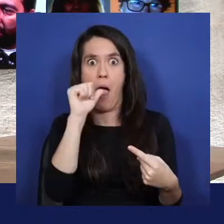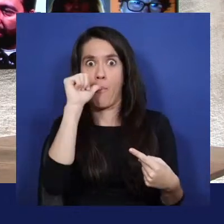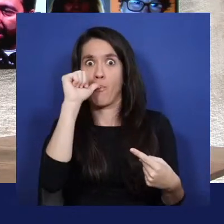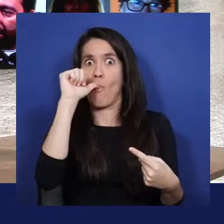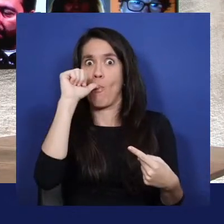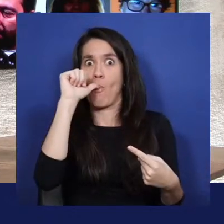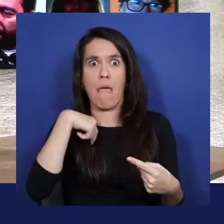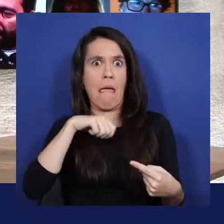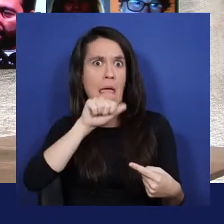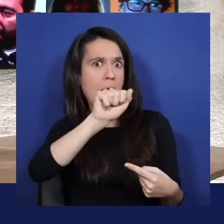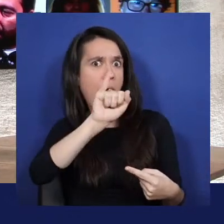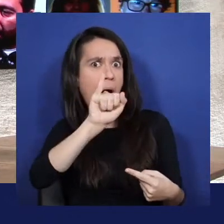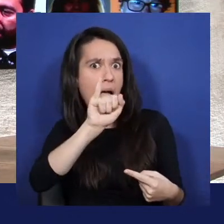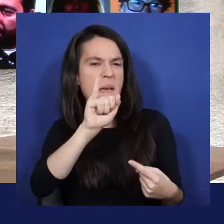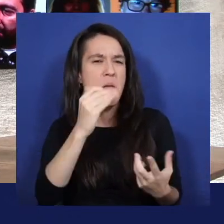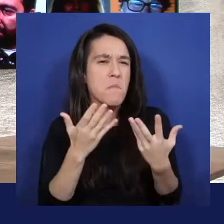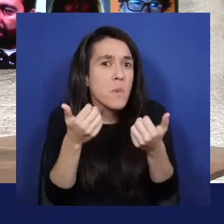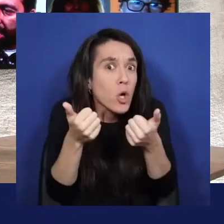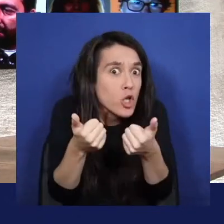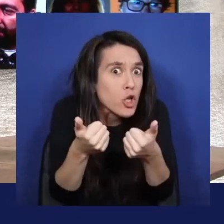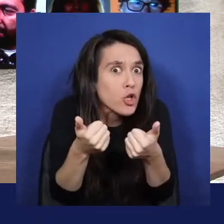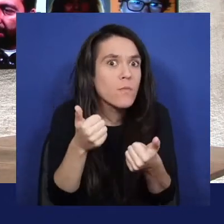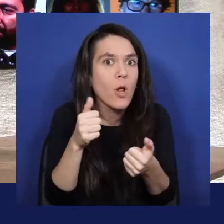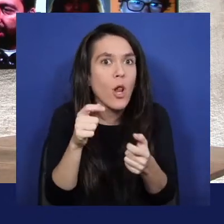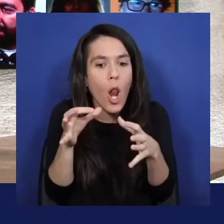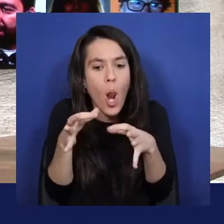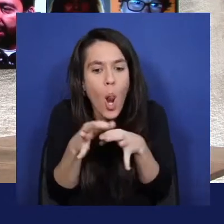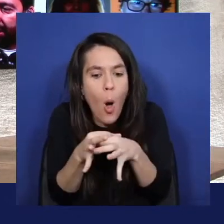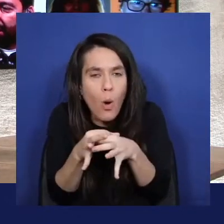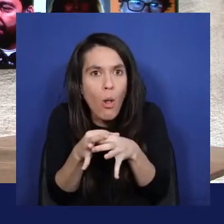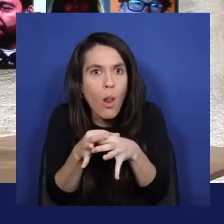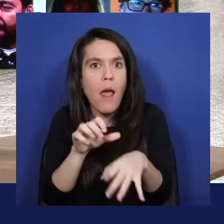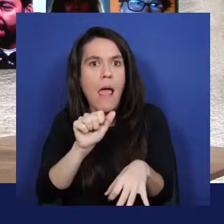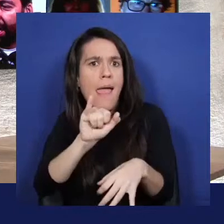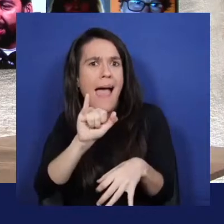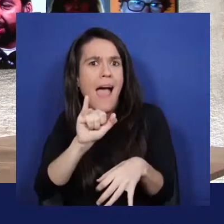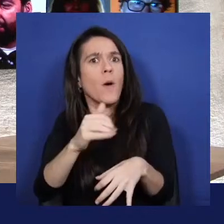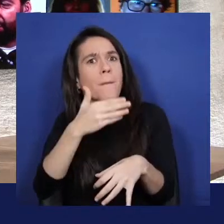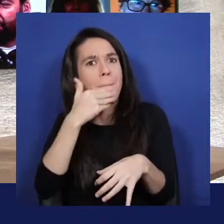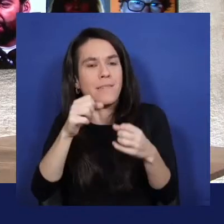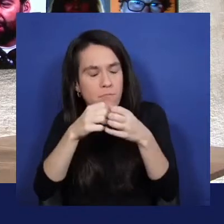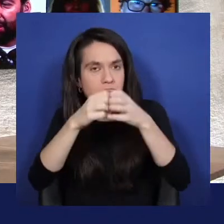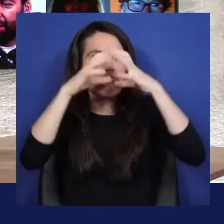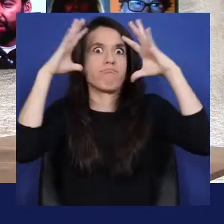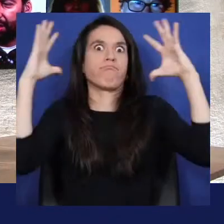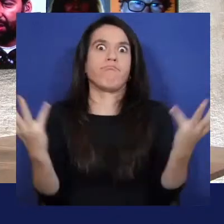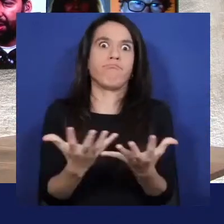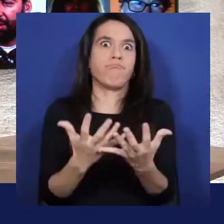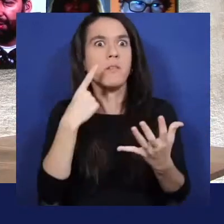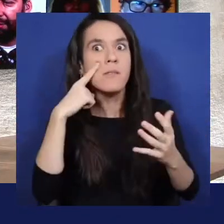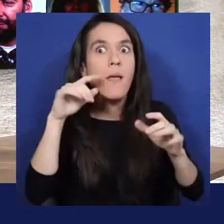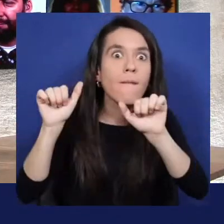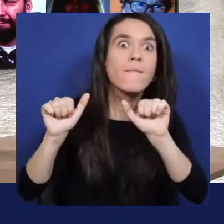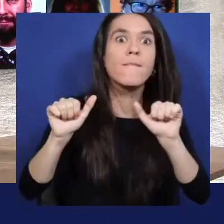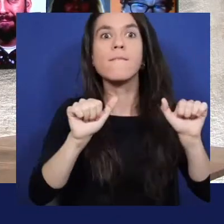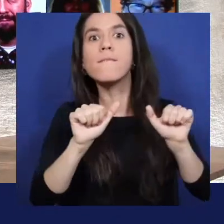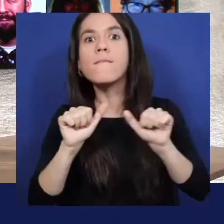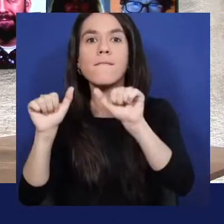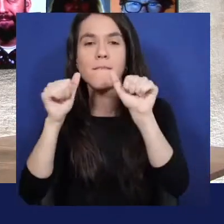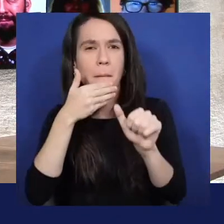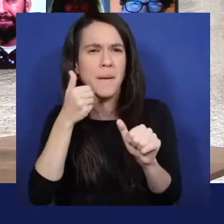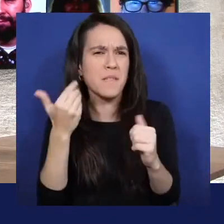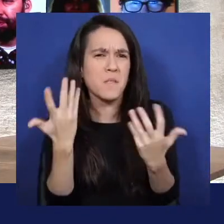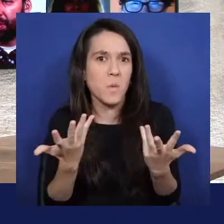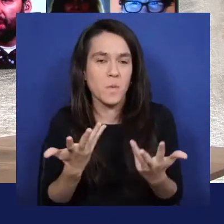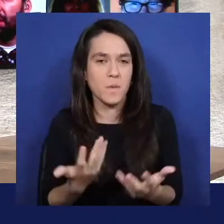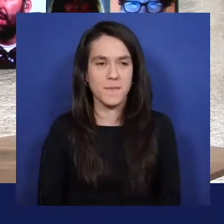work with AI locally, or should we use the cloud for big processing needed for AI? That's the first one. Sorry, could you repeat